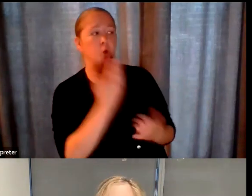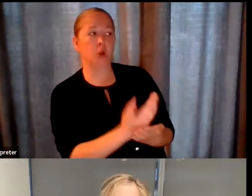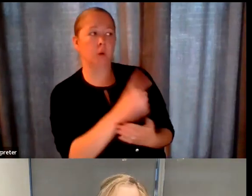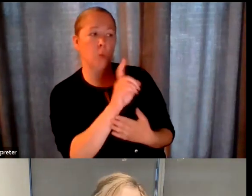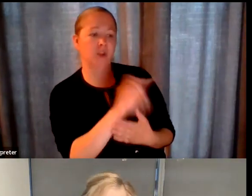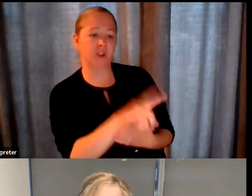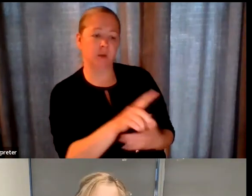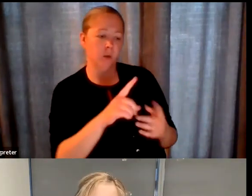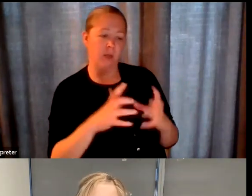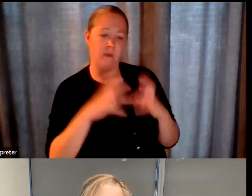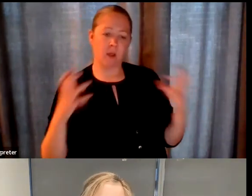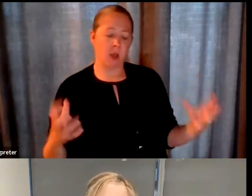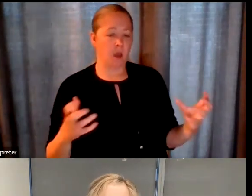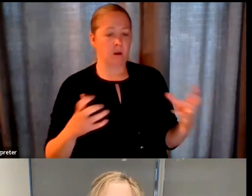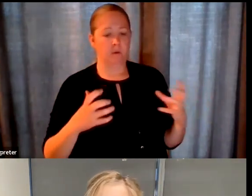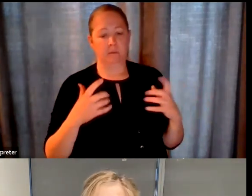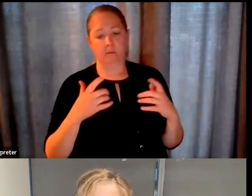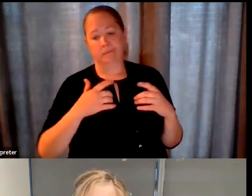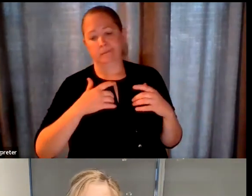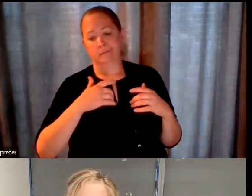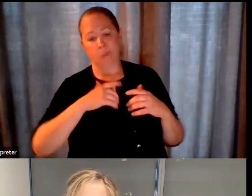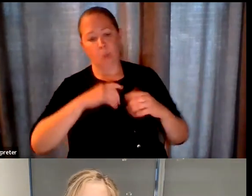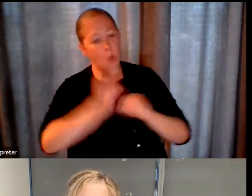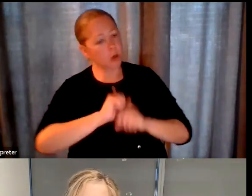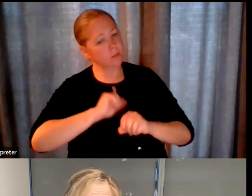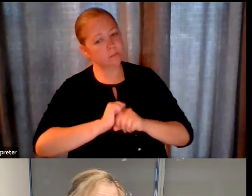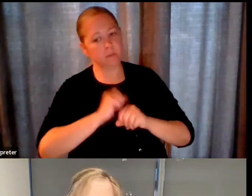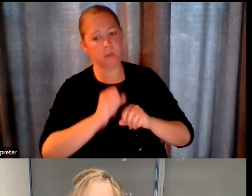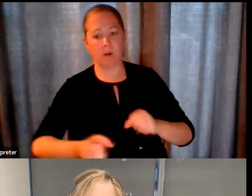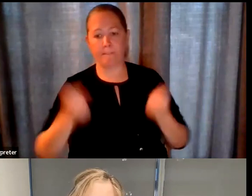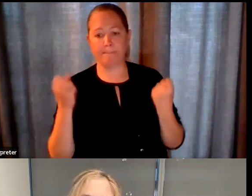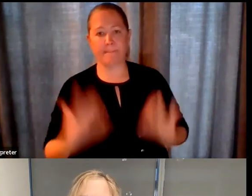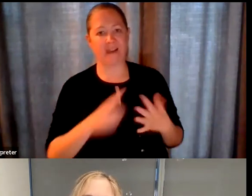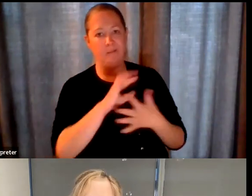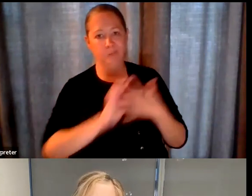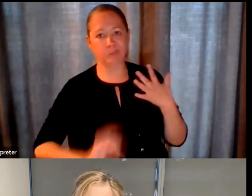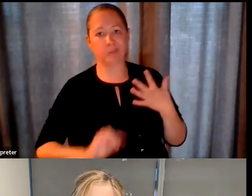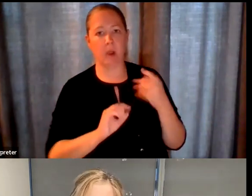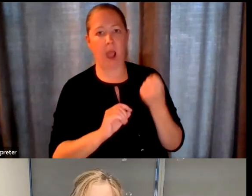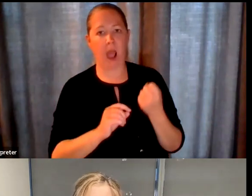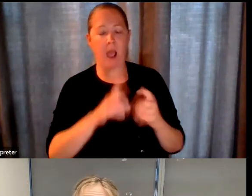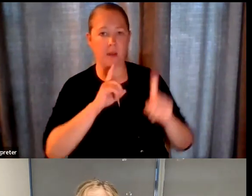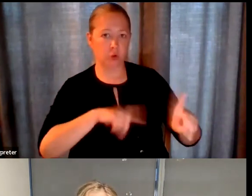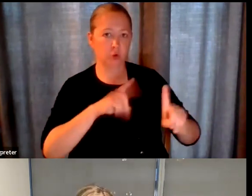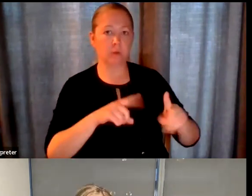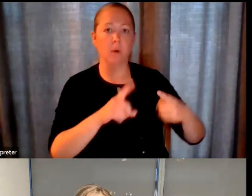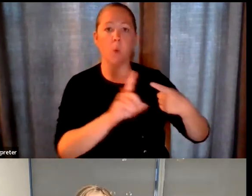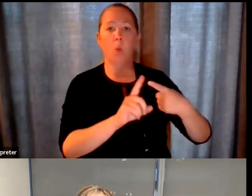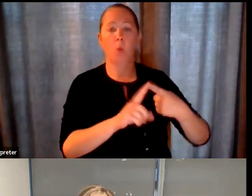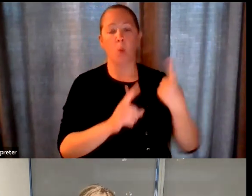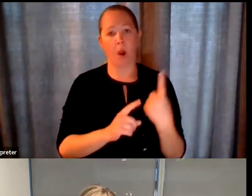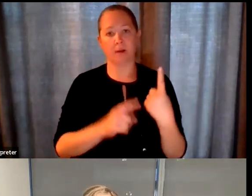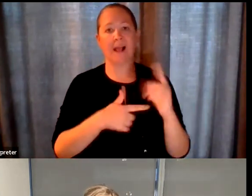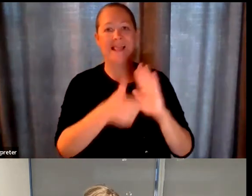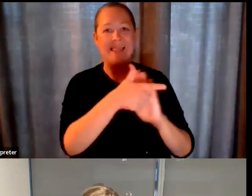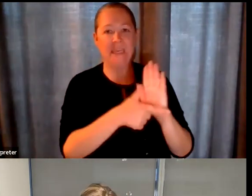have a lot of answers. So one answer is we need a long-term legal strategy. And I do use